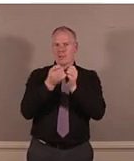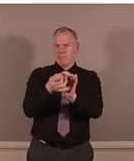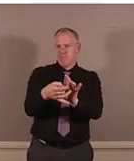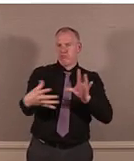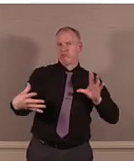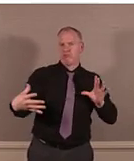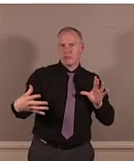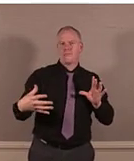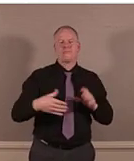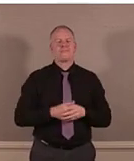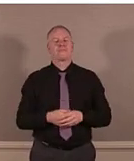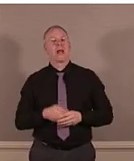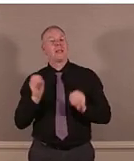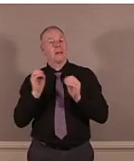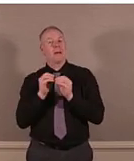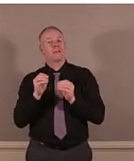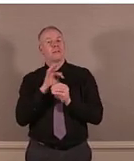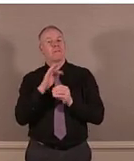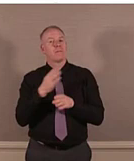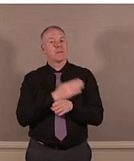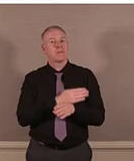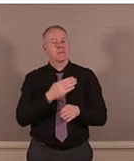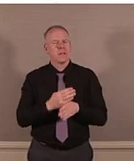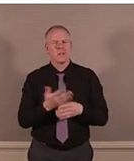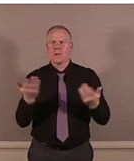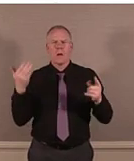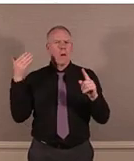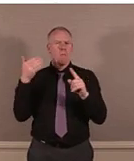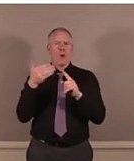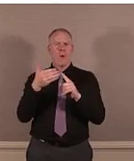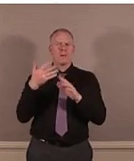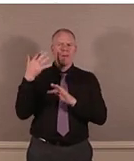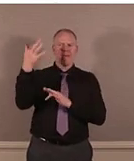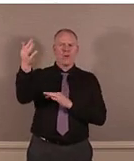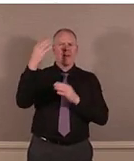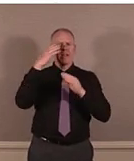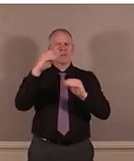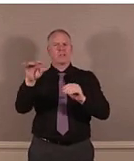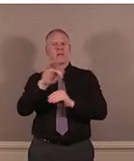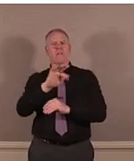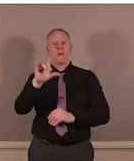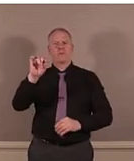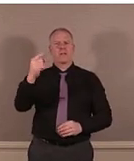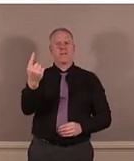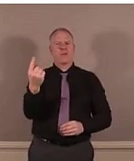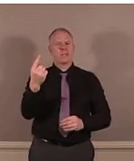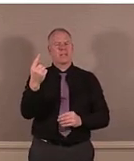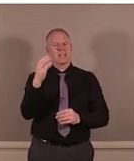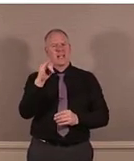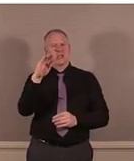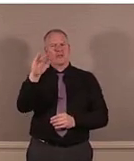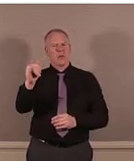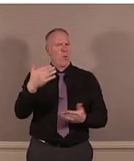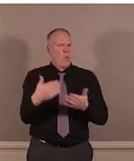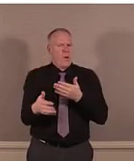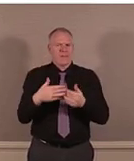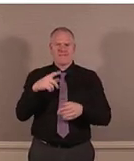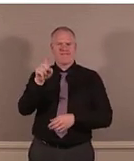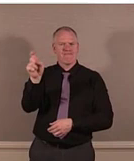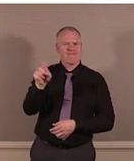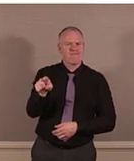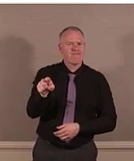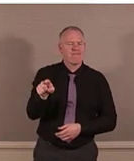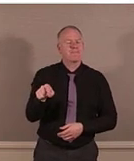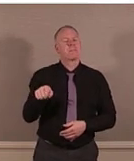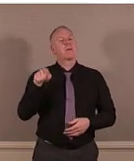very outset really is, what is the purpose of further education in the 21st century? But this, in my view,